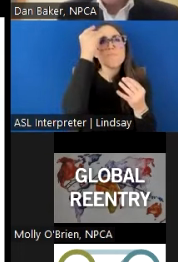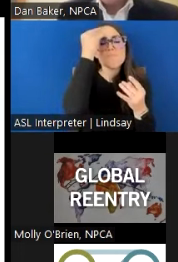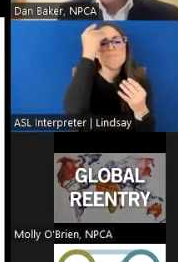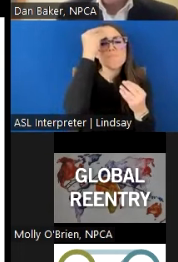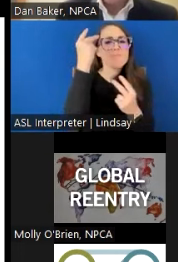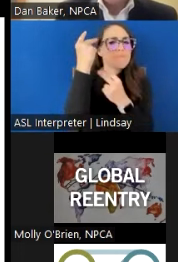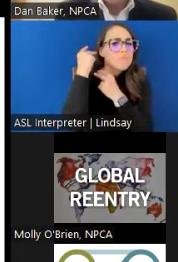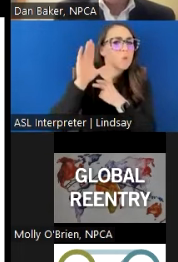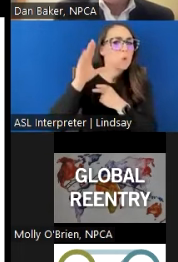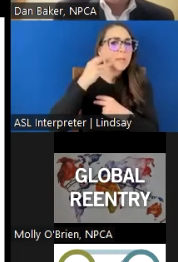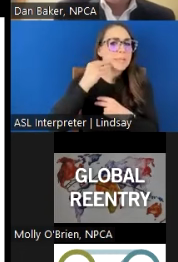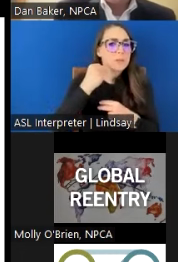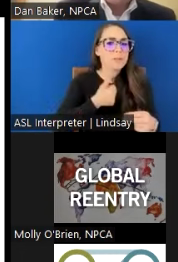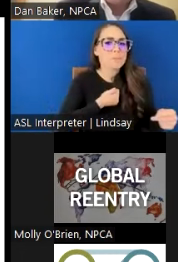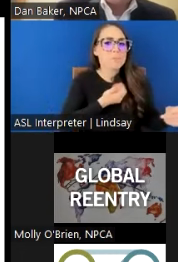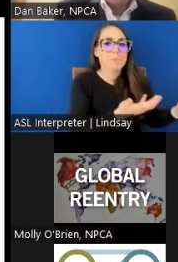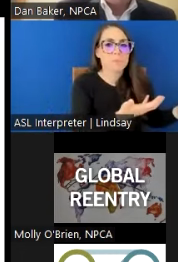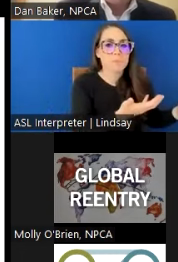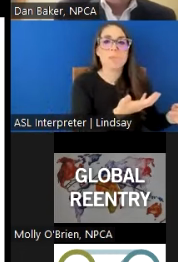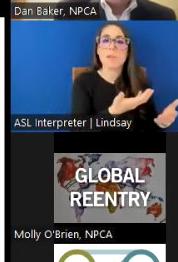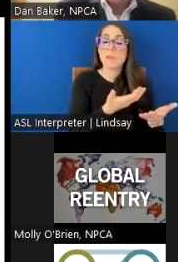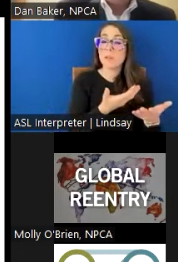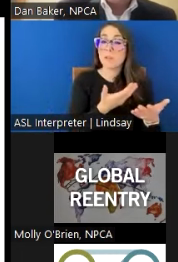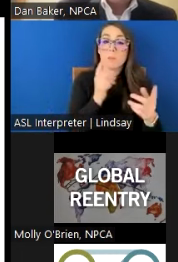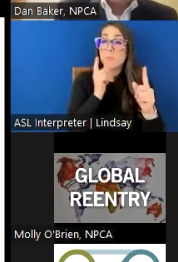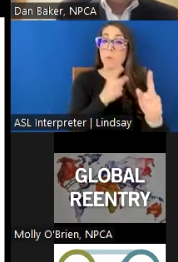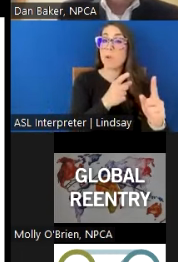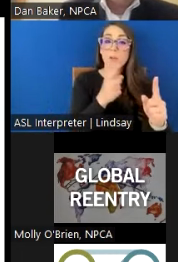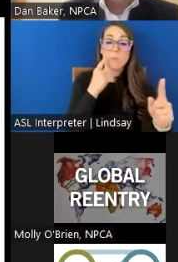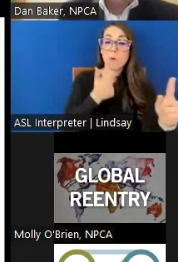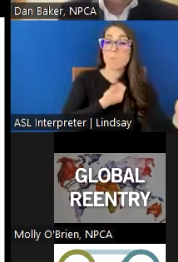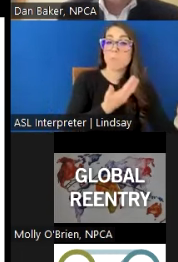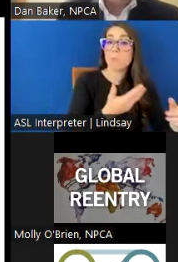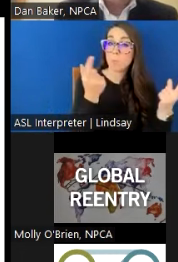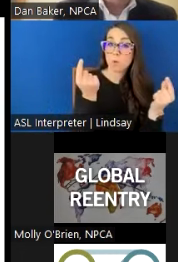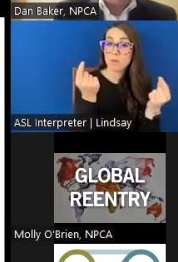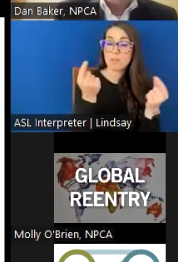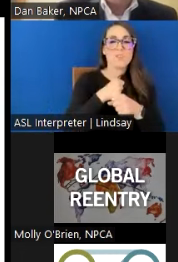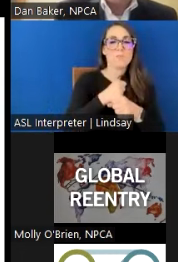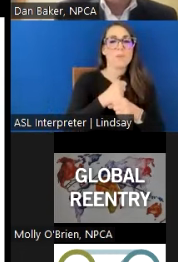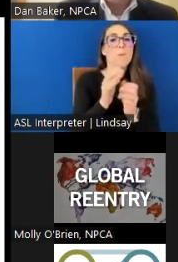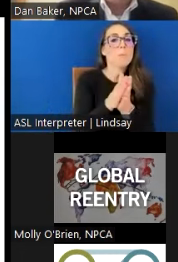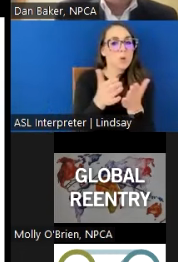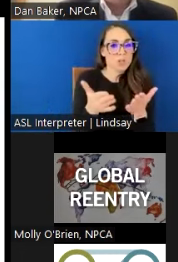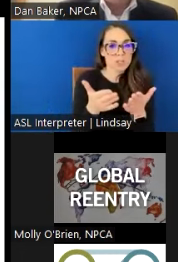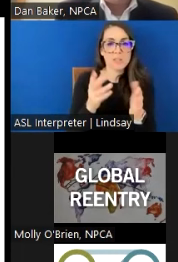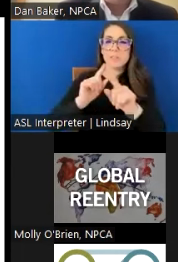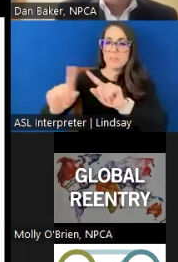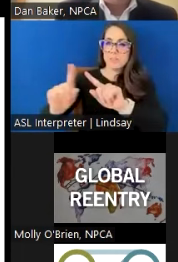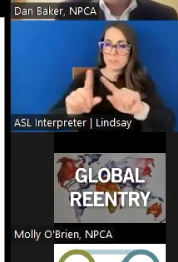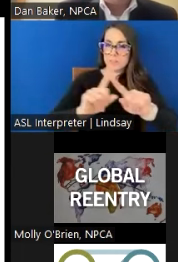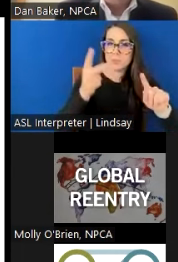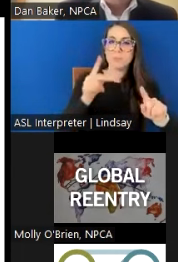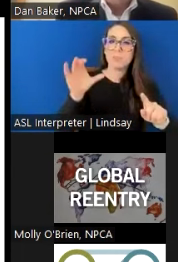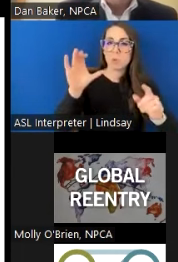the objective is to create a book of Peace Corps stories. We're calling it